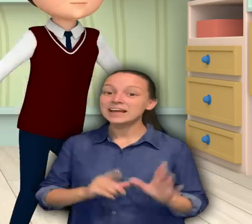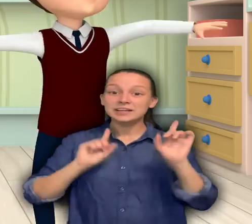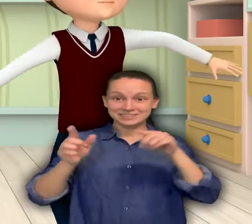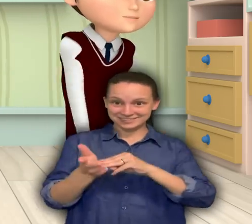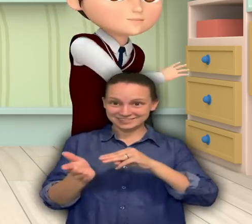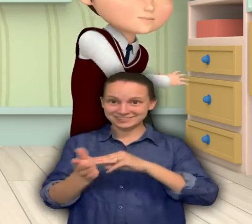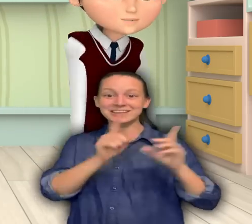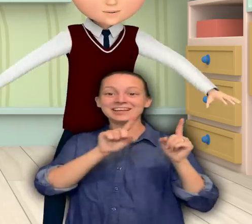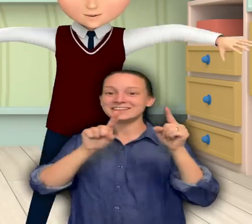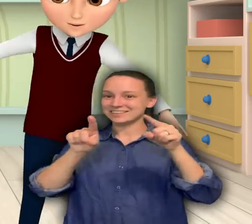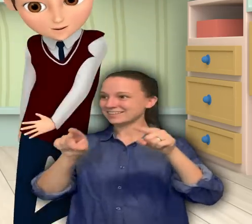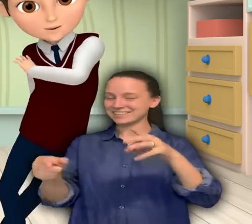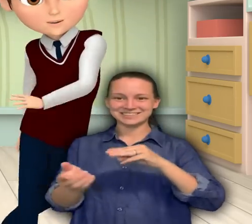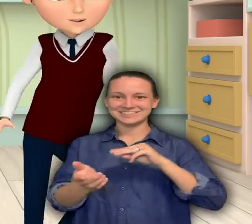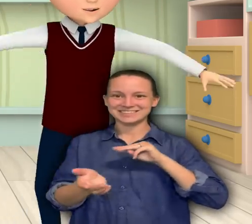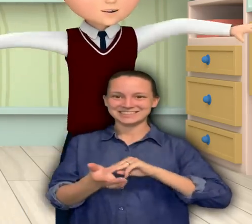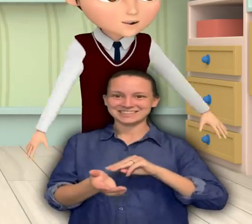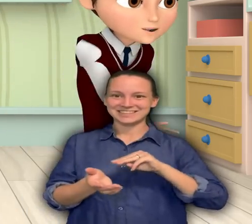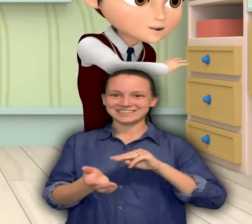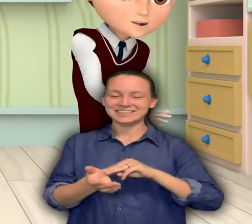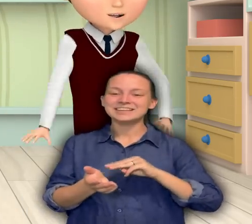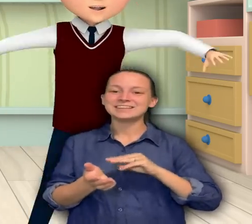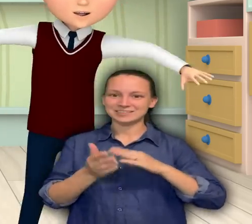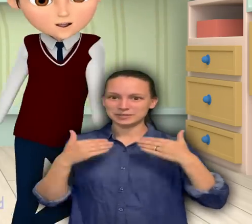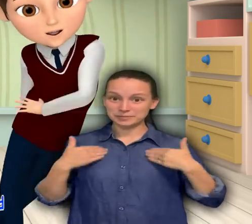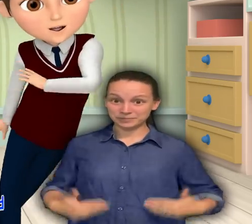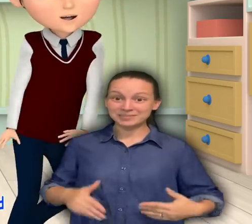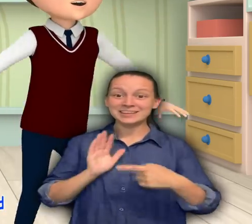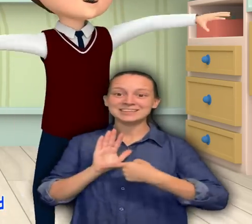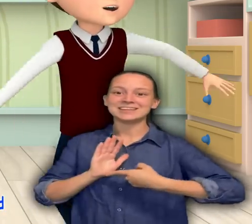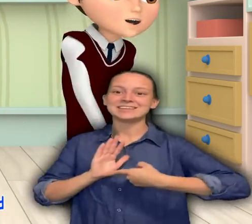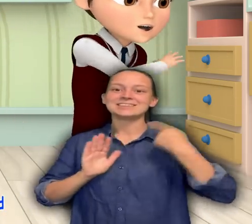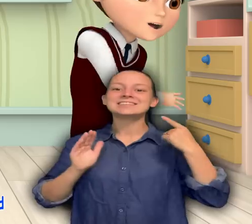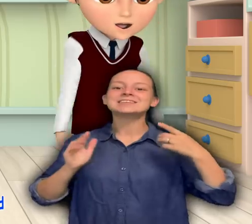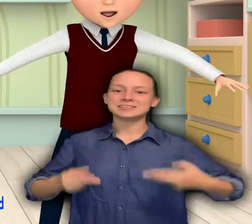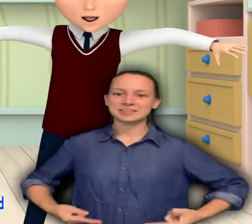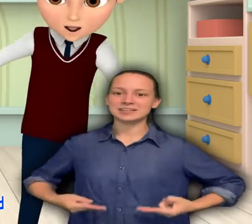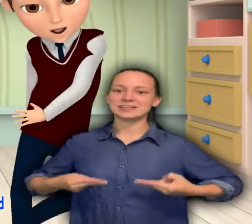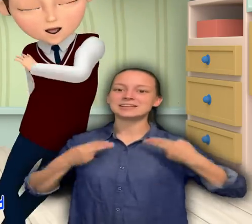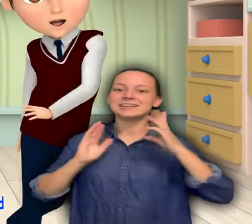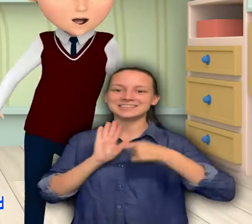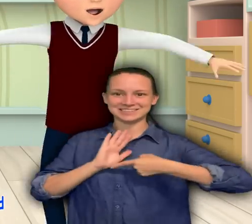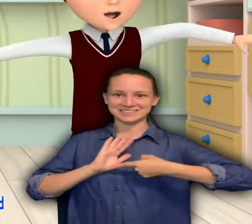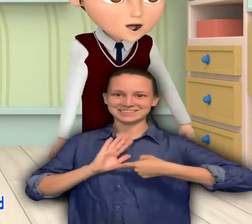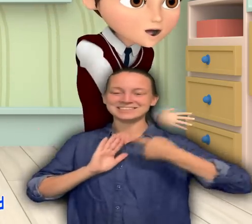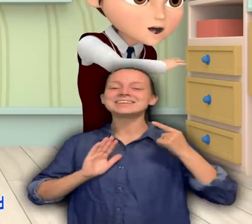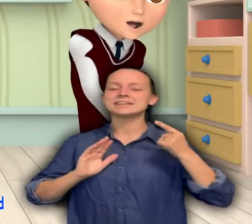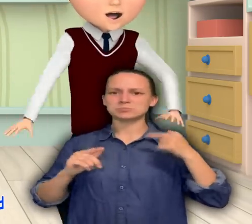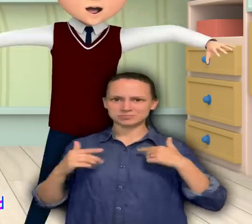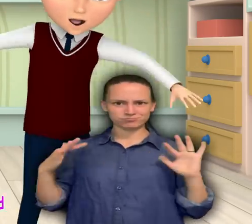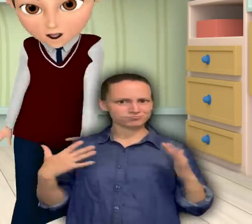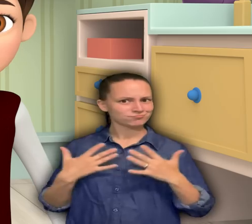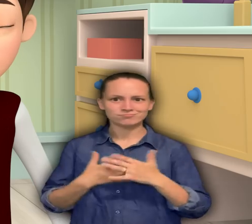going to the doctors going to the doctor's gonna get myself checked gonna get